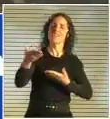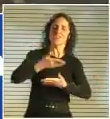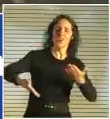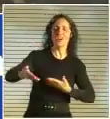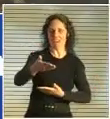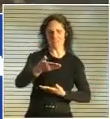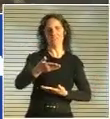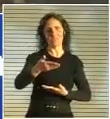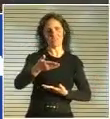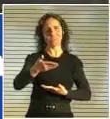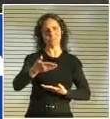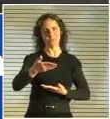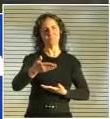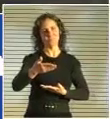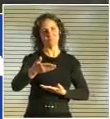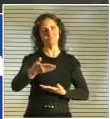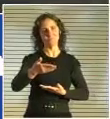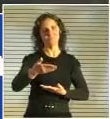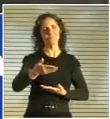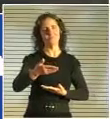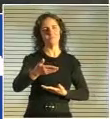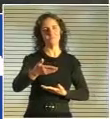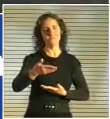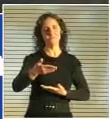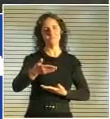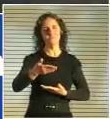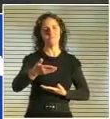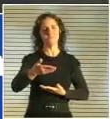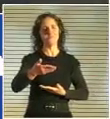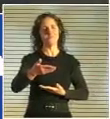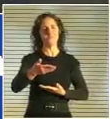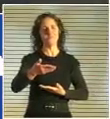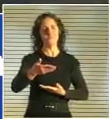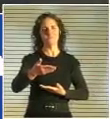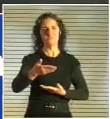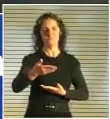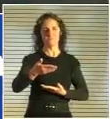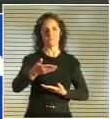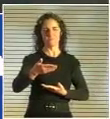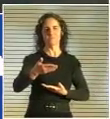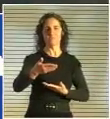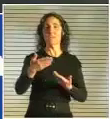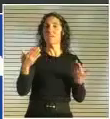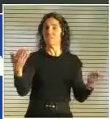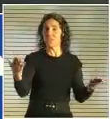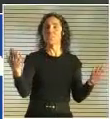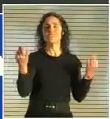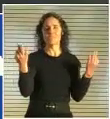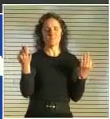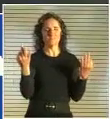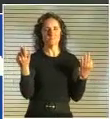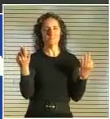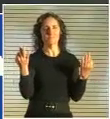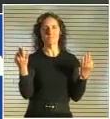So it's a win-win. So there are many ways to collaborate, and there are many reasons to collaborate. I